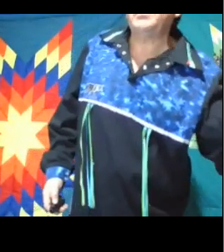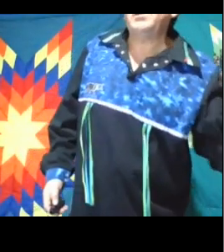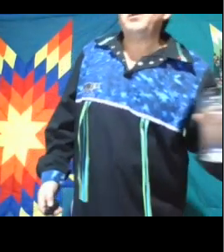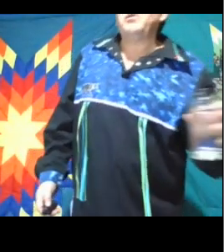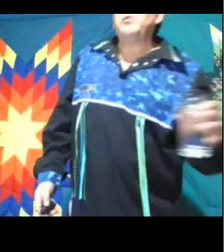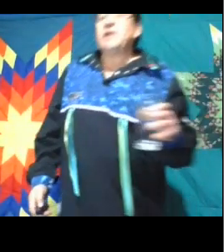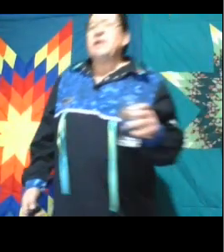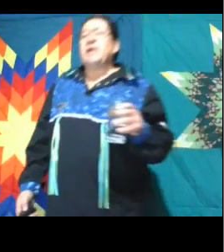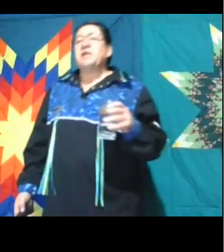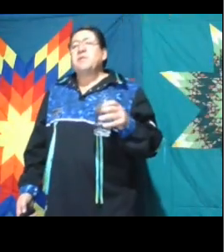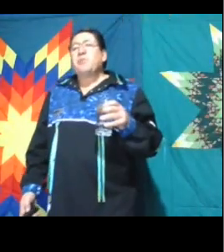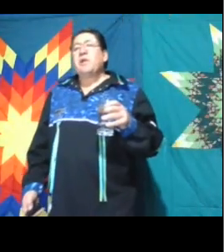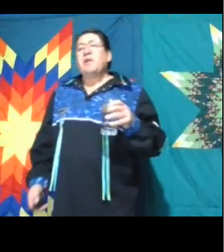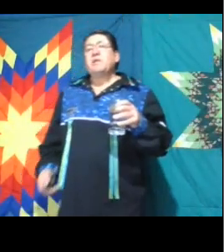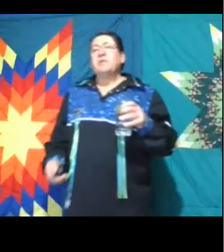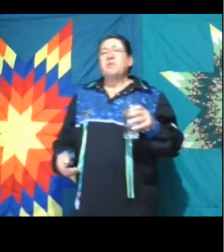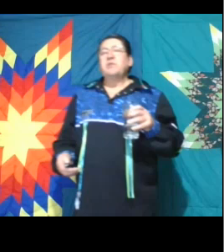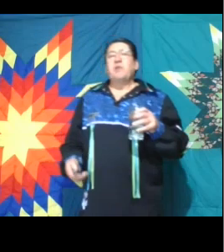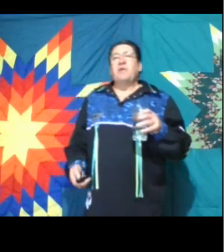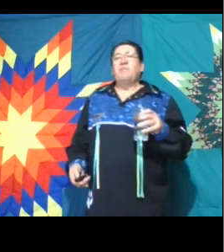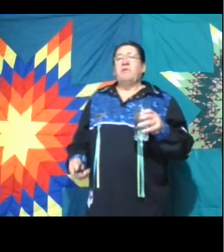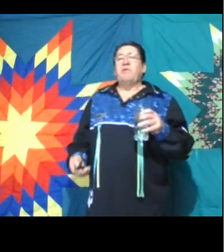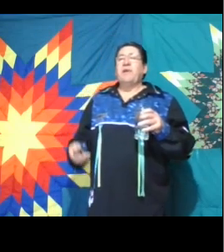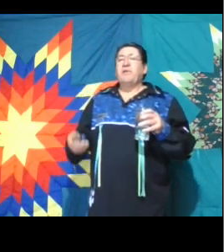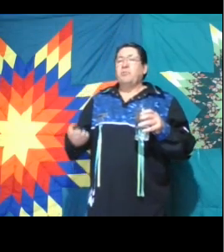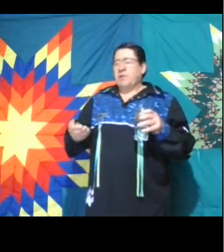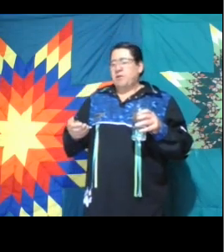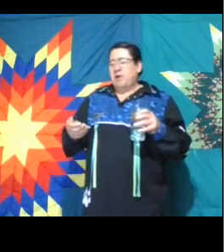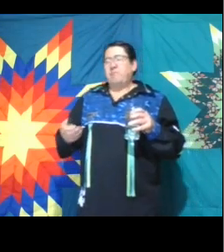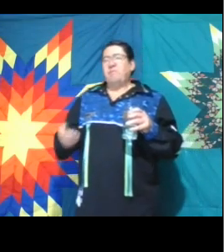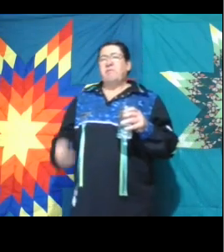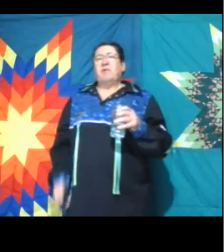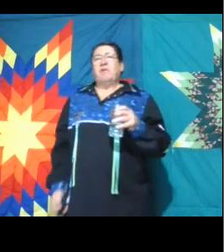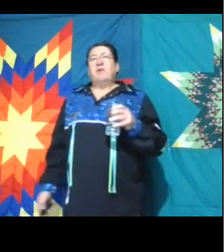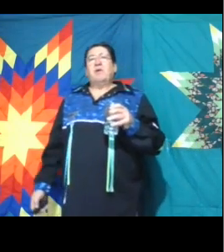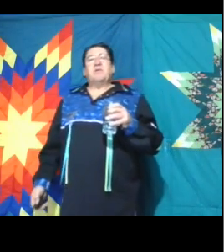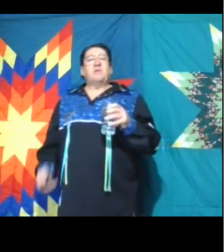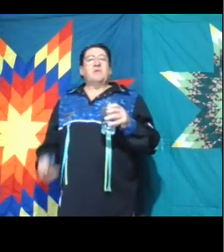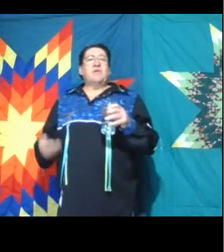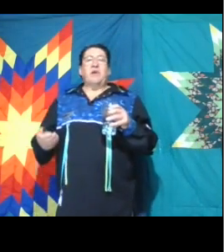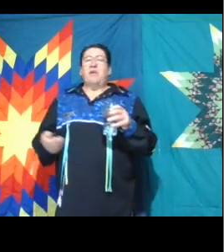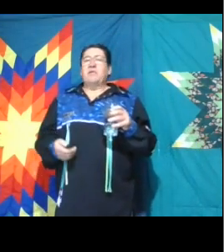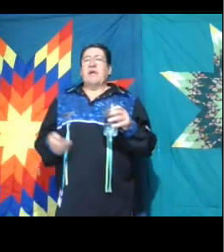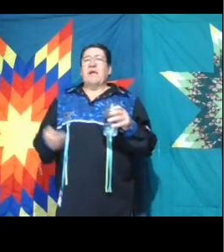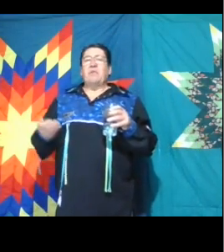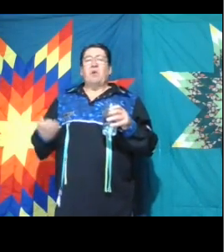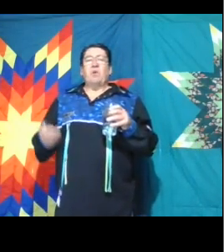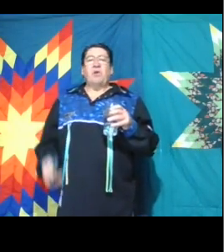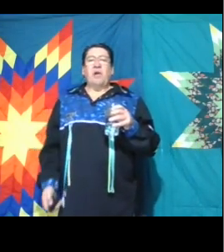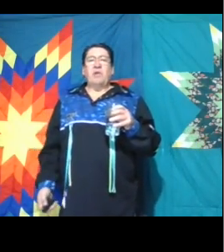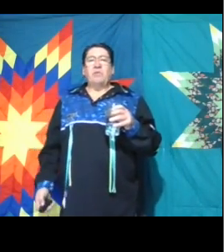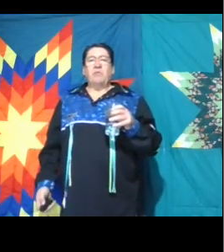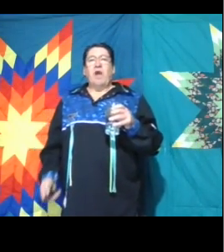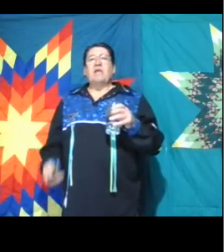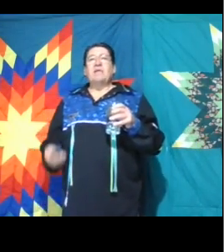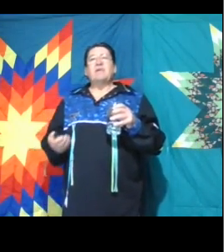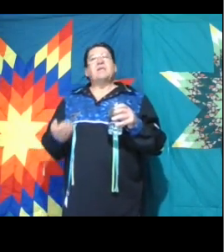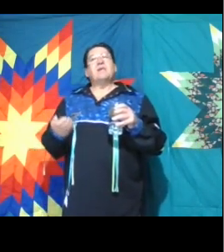recruits, using Indigenous media and social media for a recruitment drive. So just what I was saying about